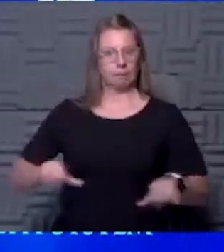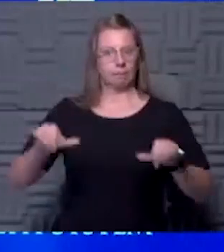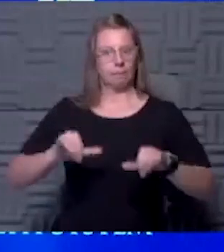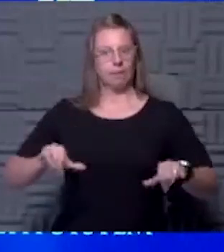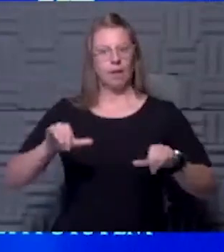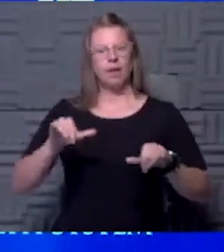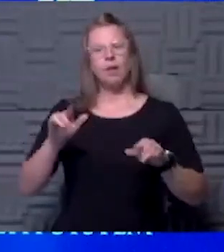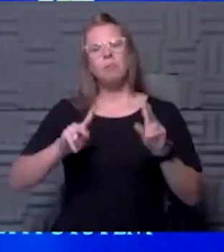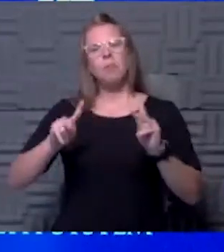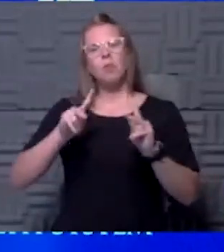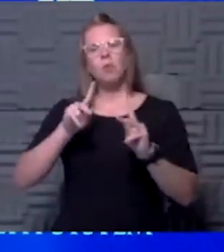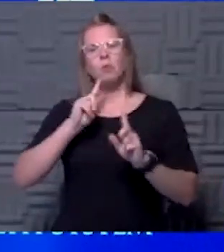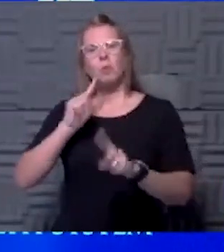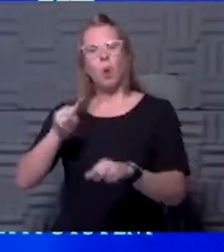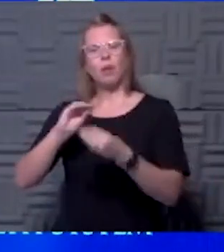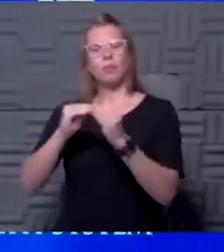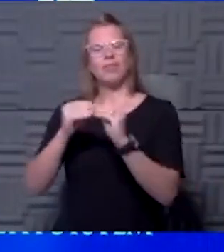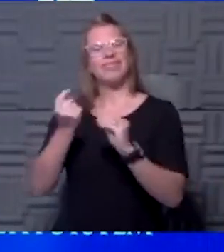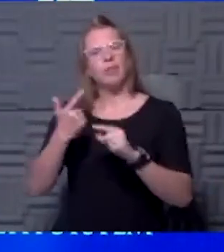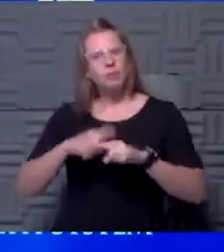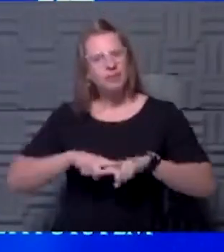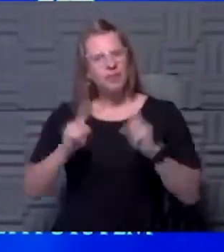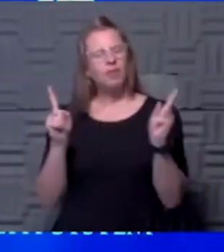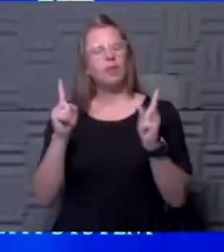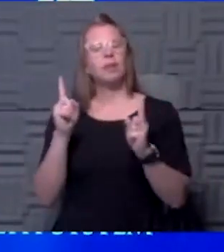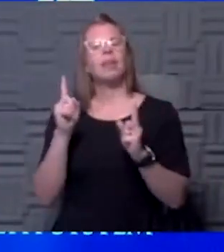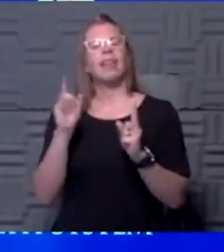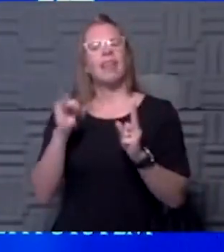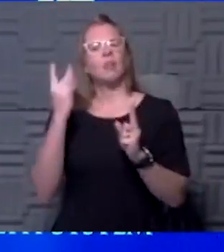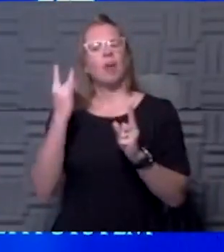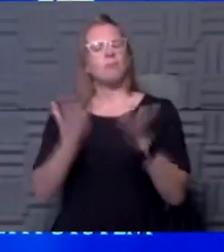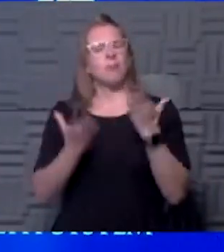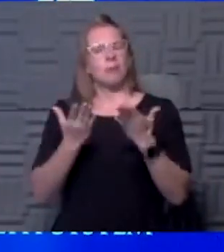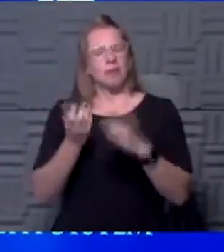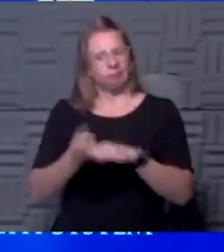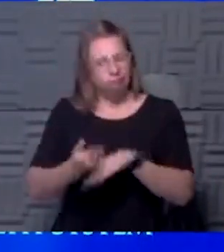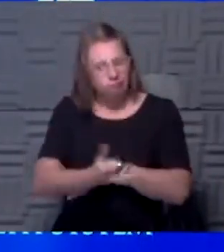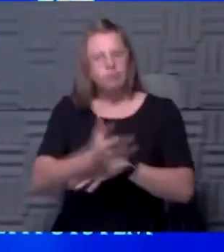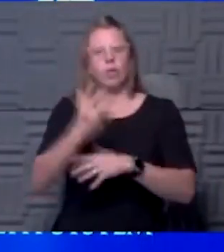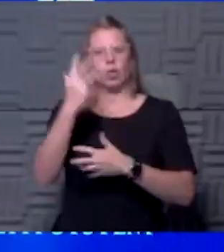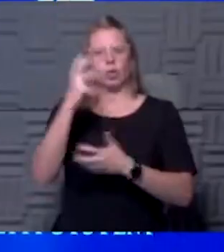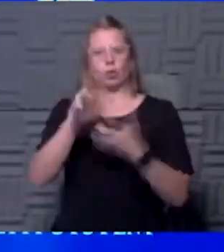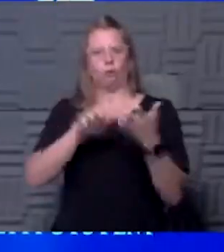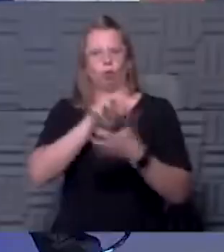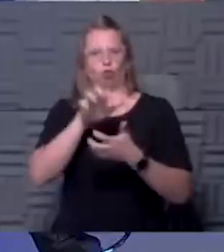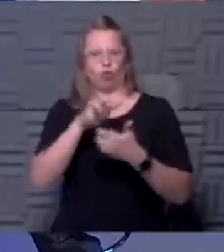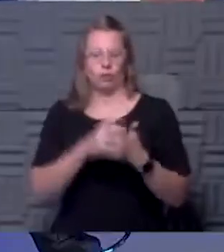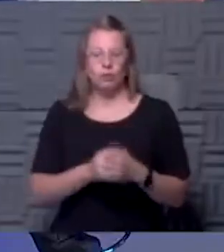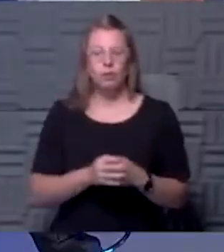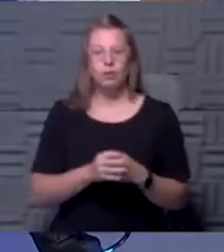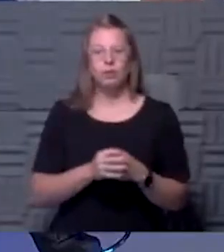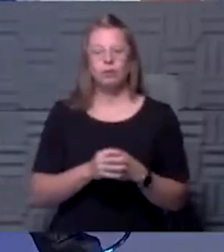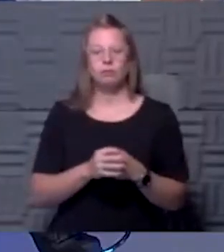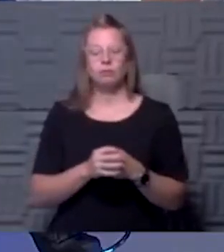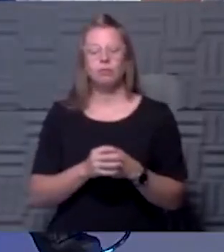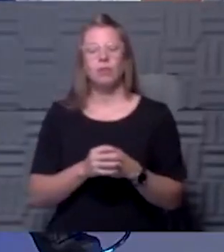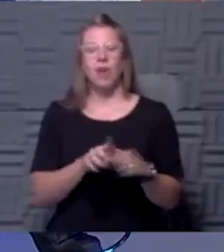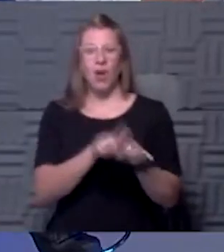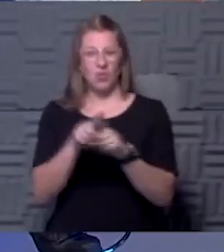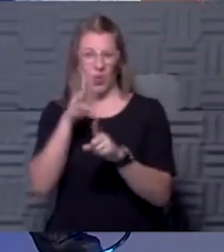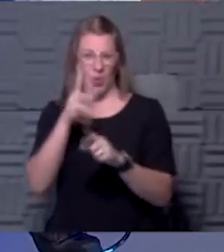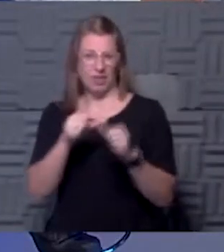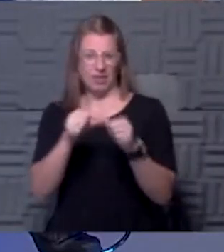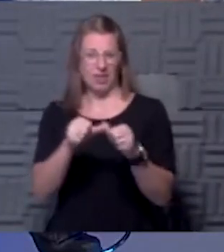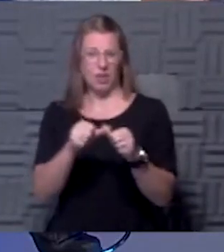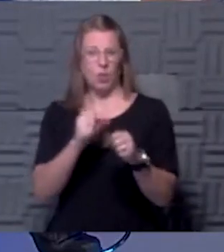their numbers a little bit differently, and it can be a little bit confusing. And I know that drives us a little crazy, David. And part of that is also so that we can continue to